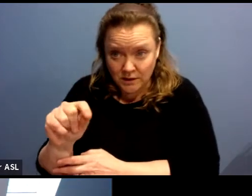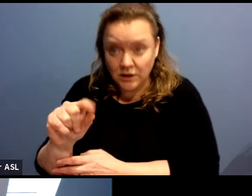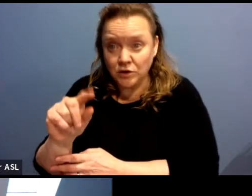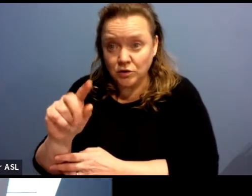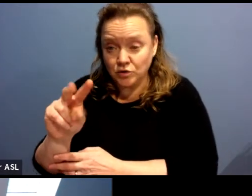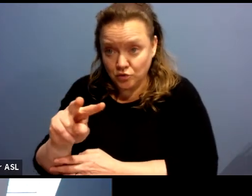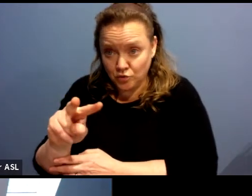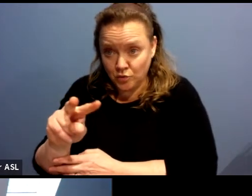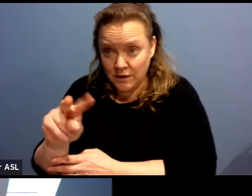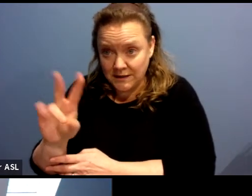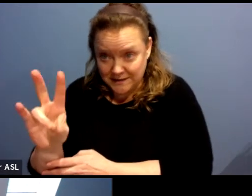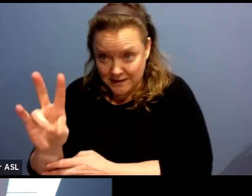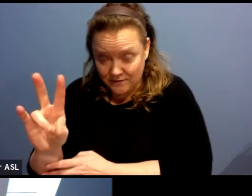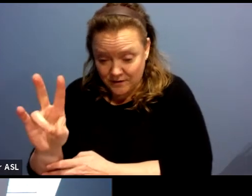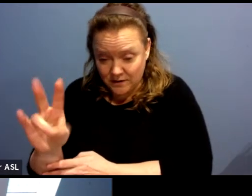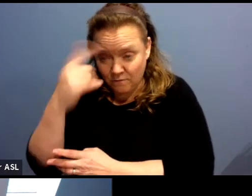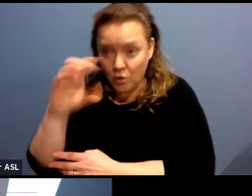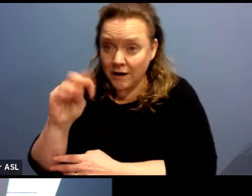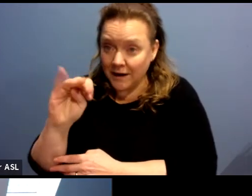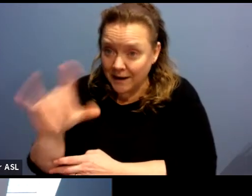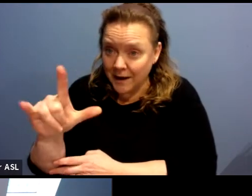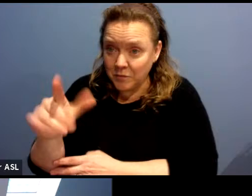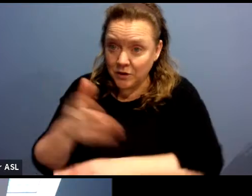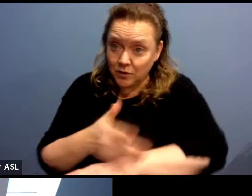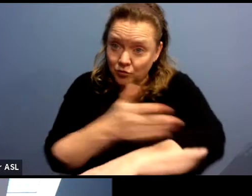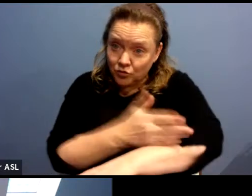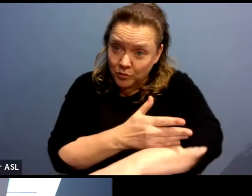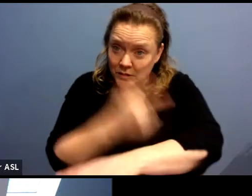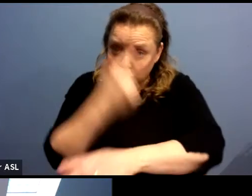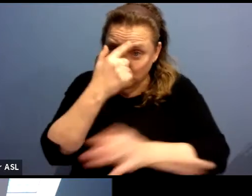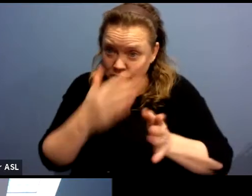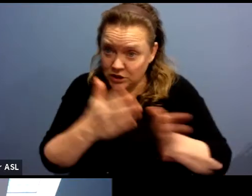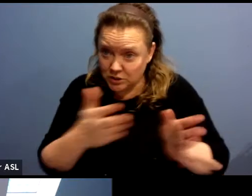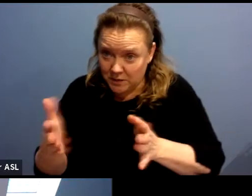program and strategic plan, and docket